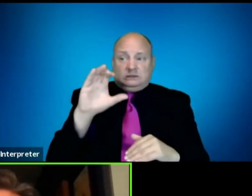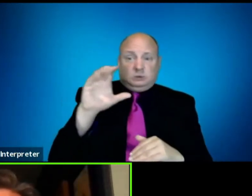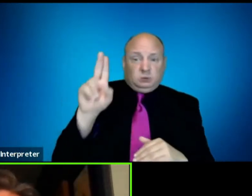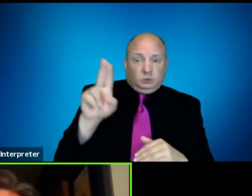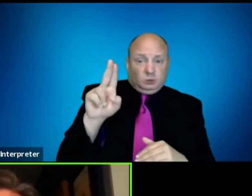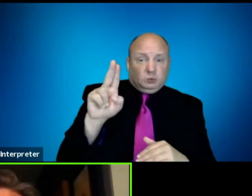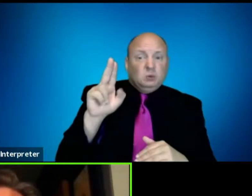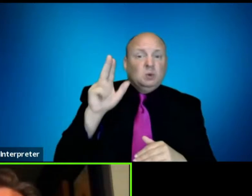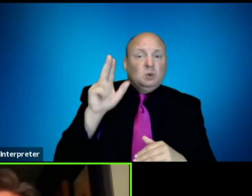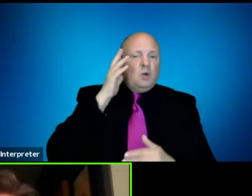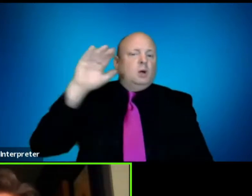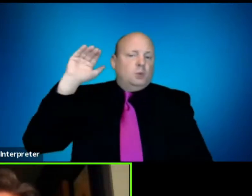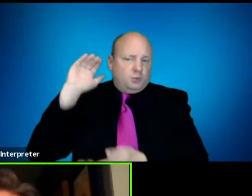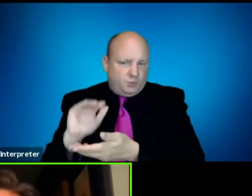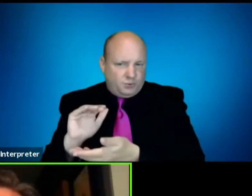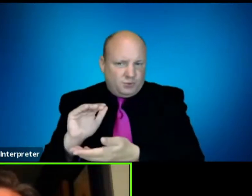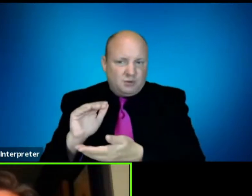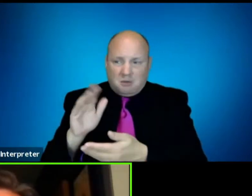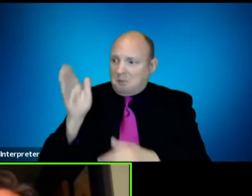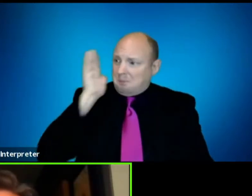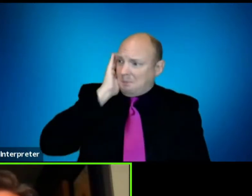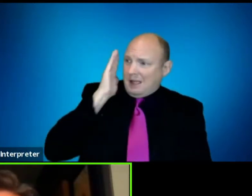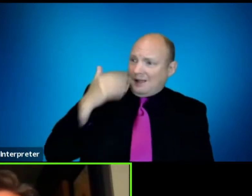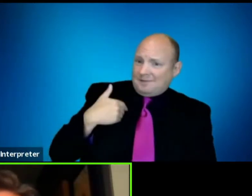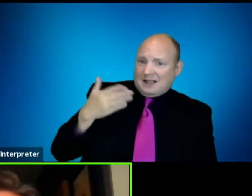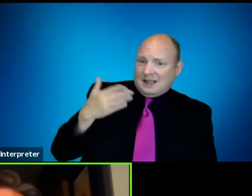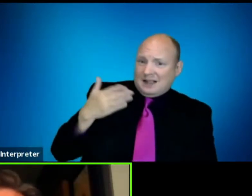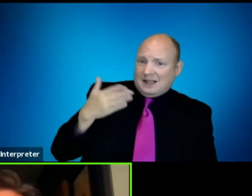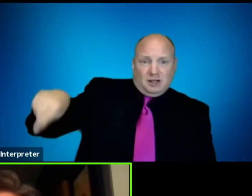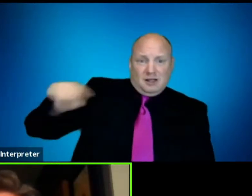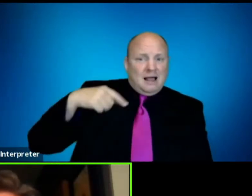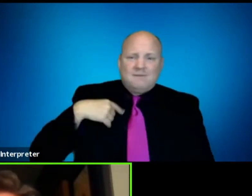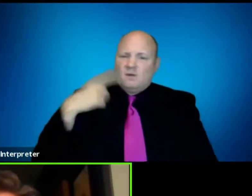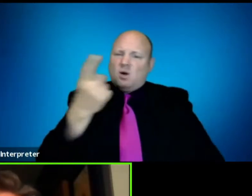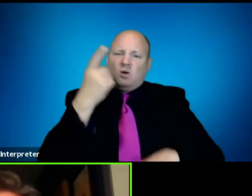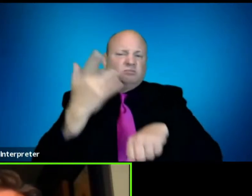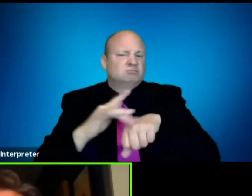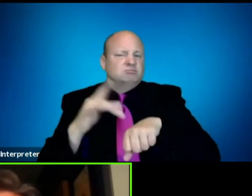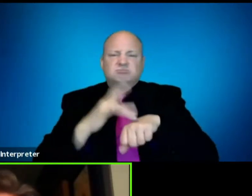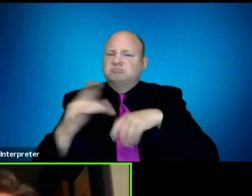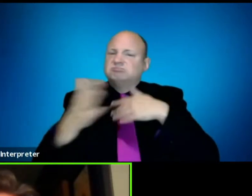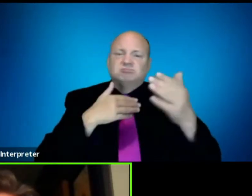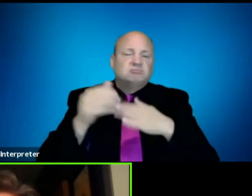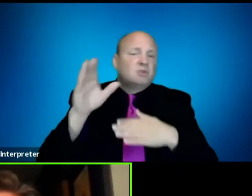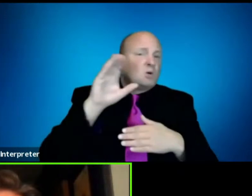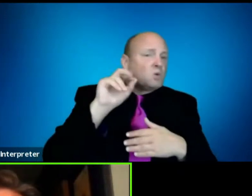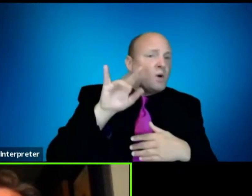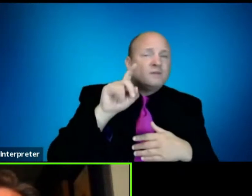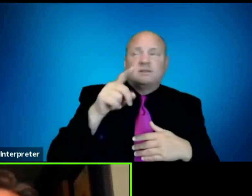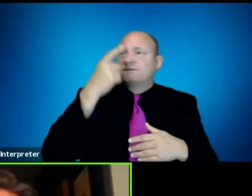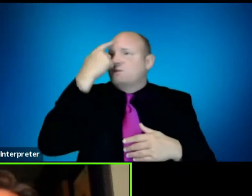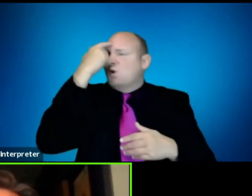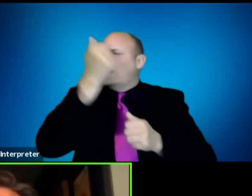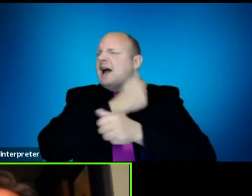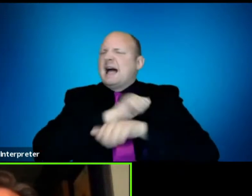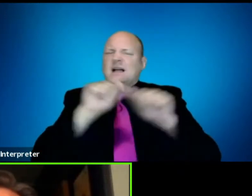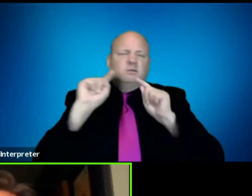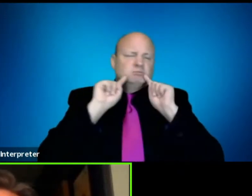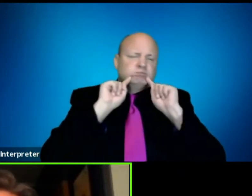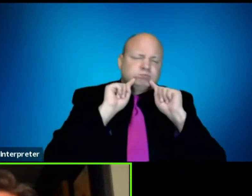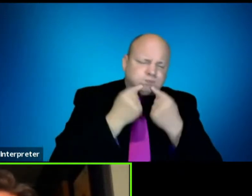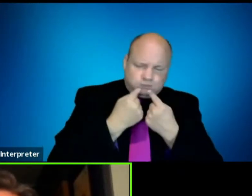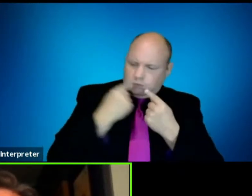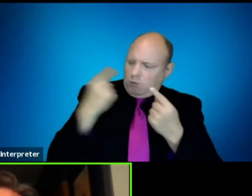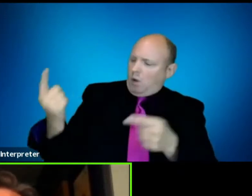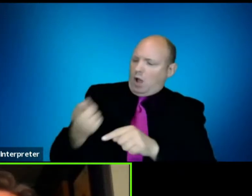and physician are there to take care of you no matter what you need it for, from COVID, a heart attack, a motor vehicle crash, or whatever